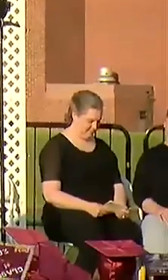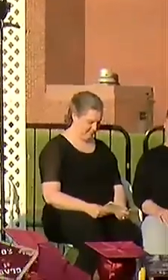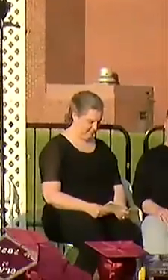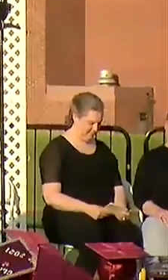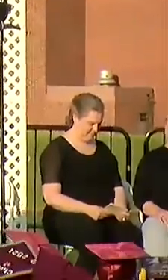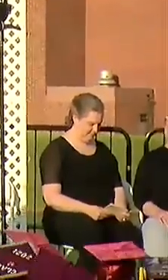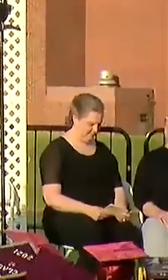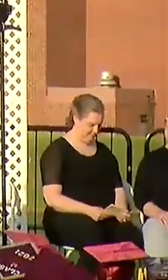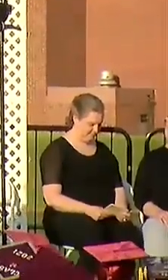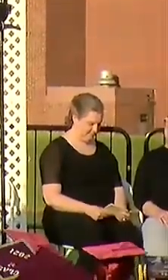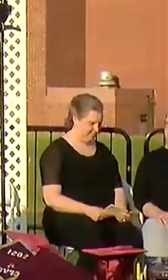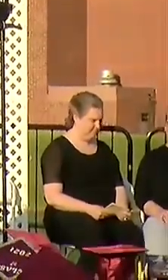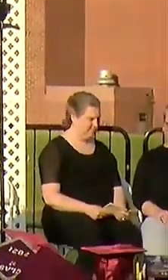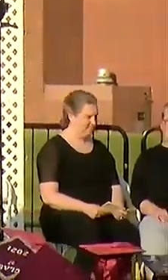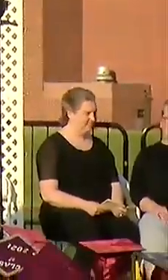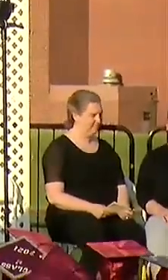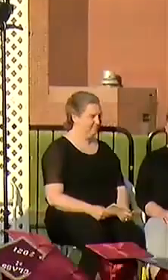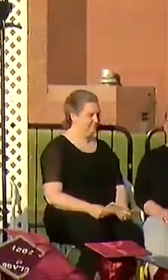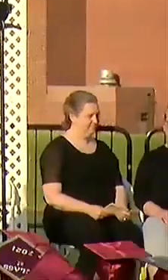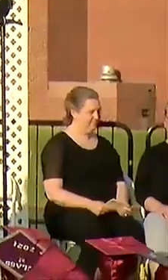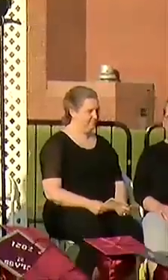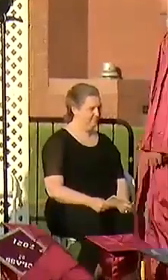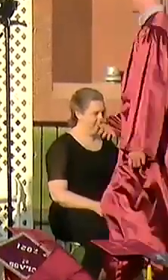Devin Walker Flagg.